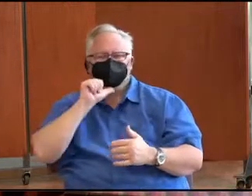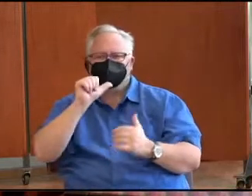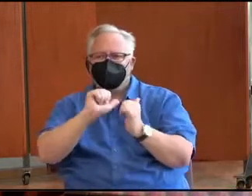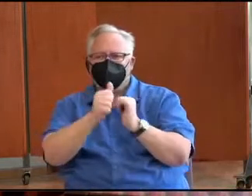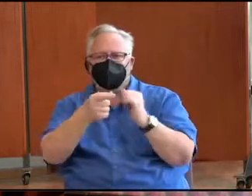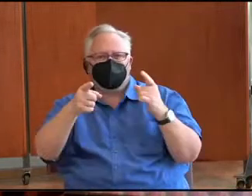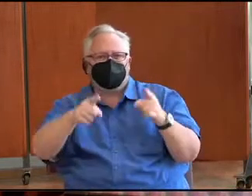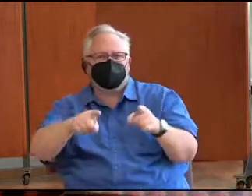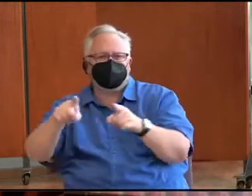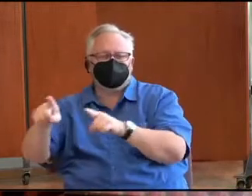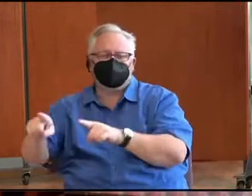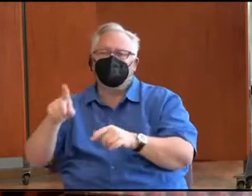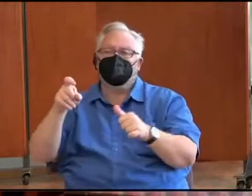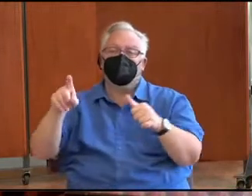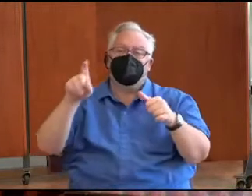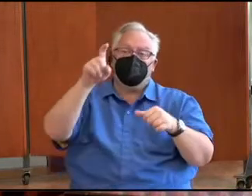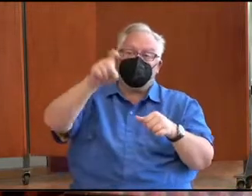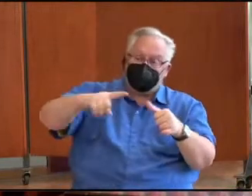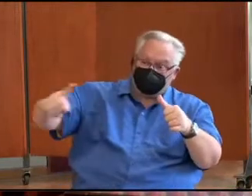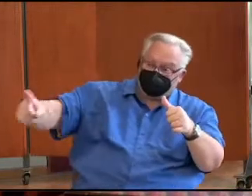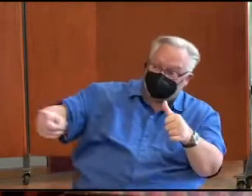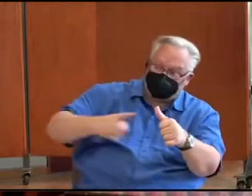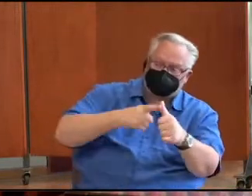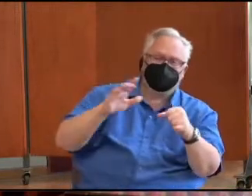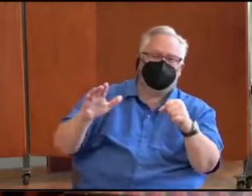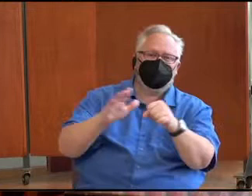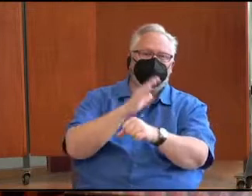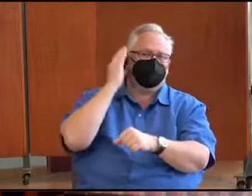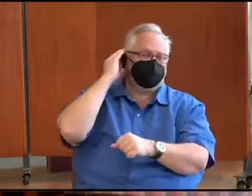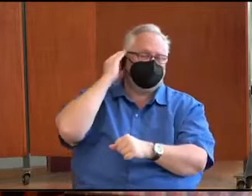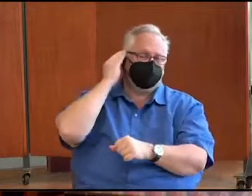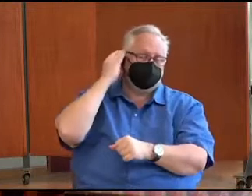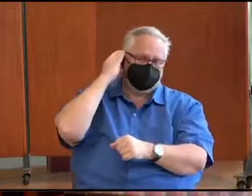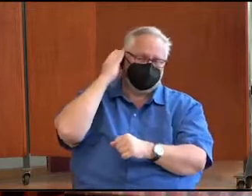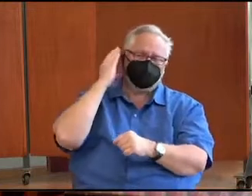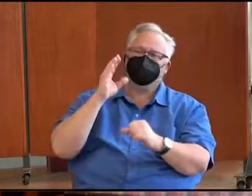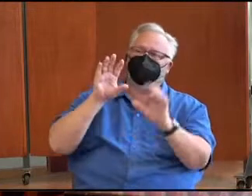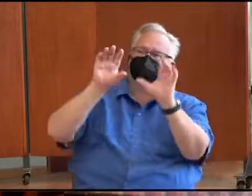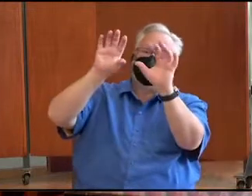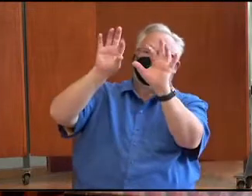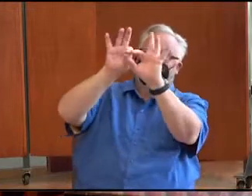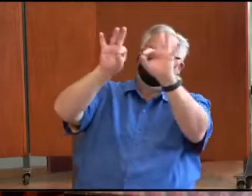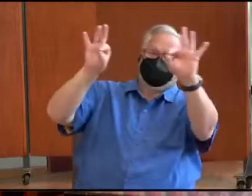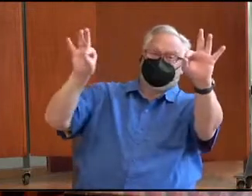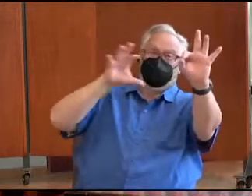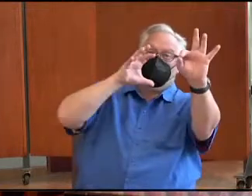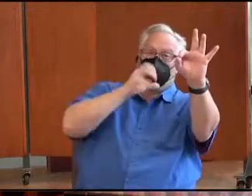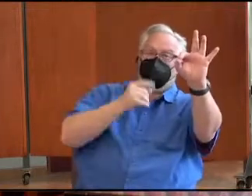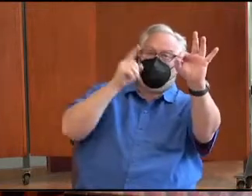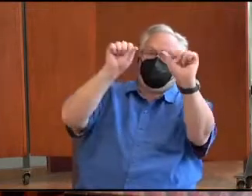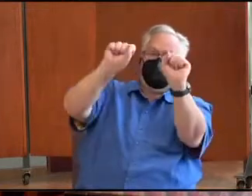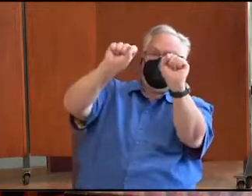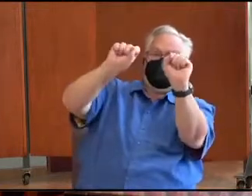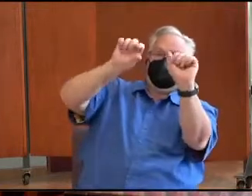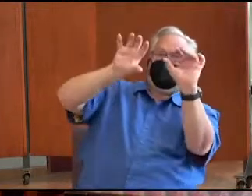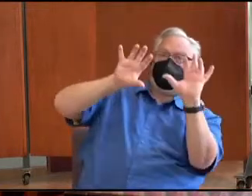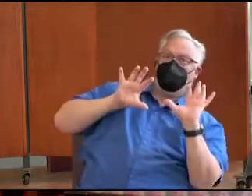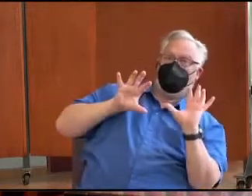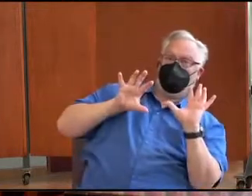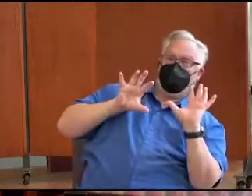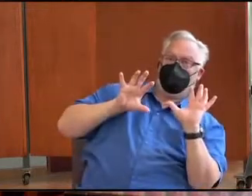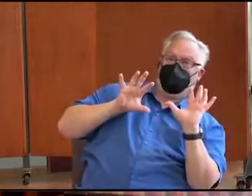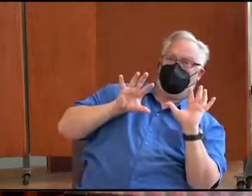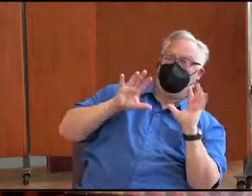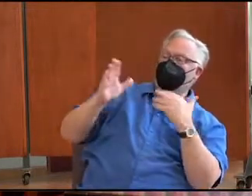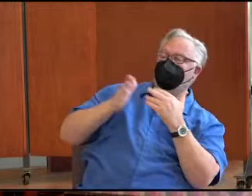have to totally release our grasp on the old bar to take a leap of faith in order to grab that next bar that is not quite